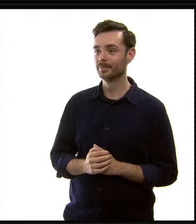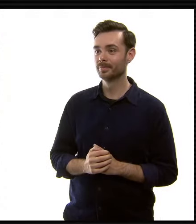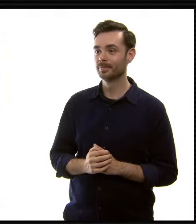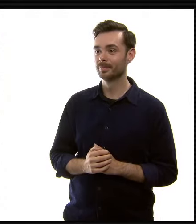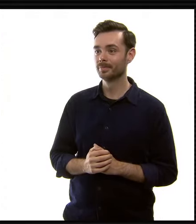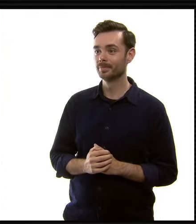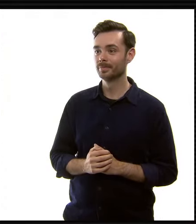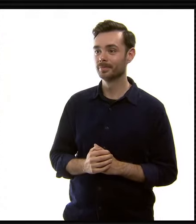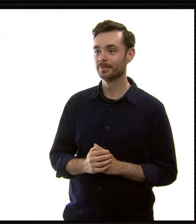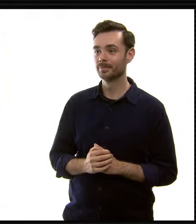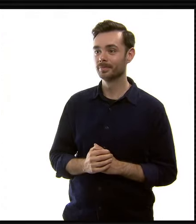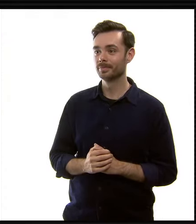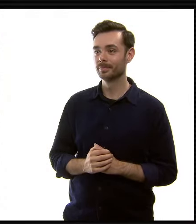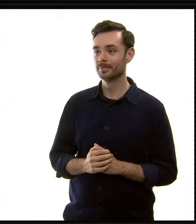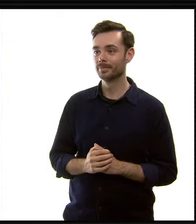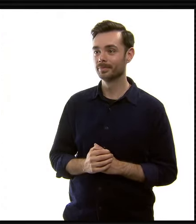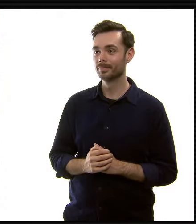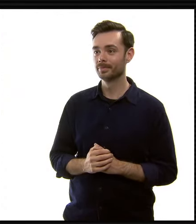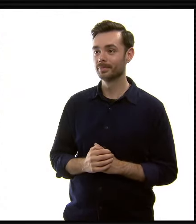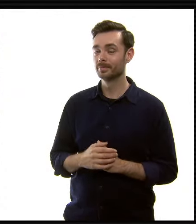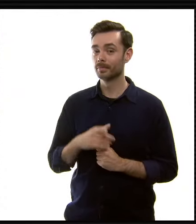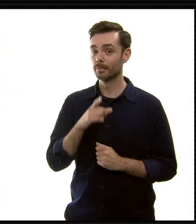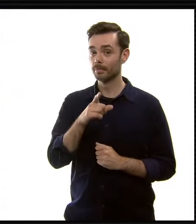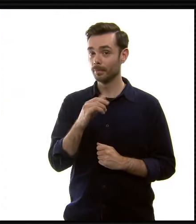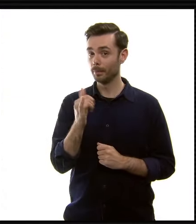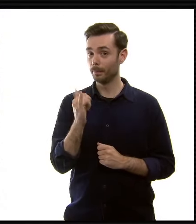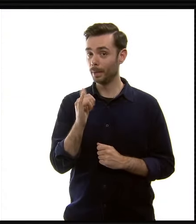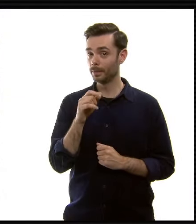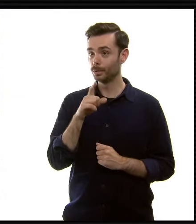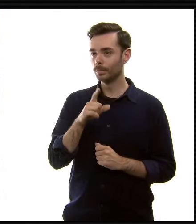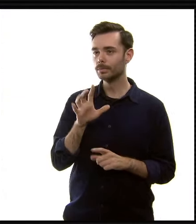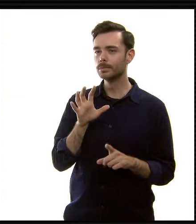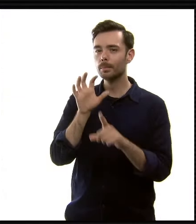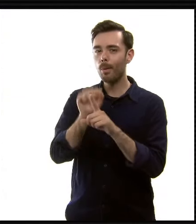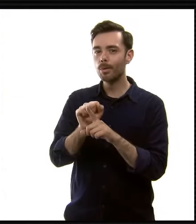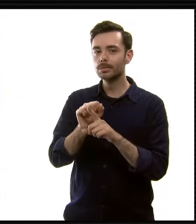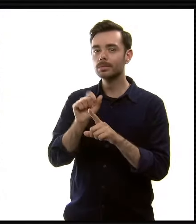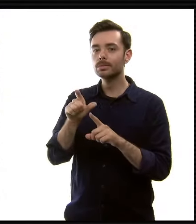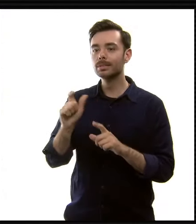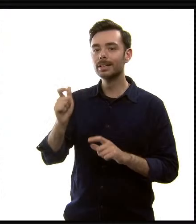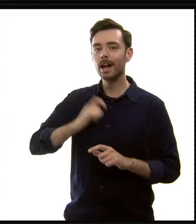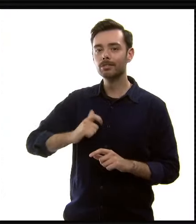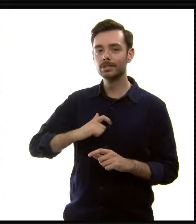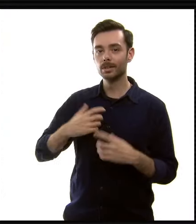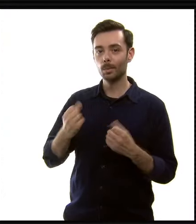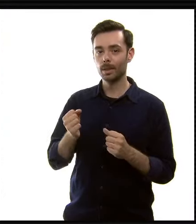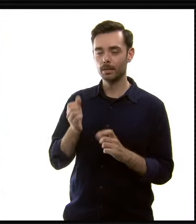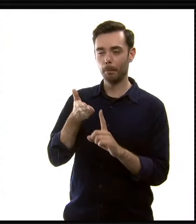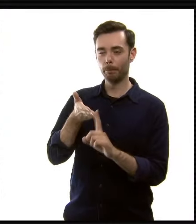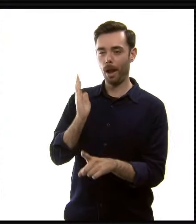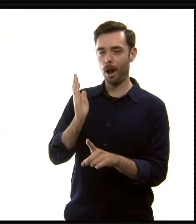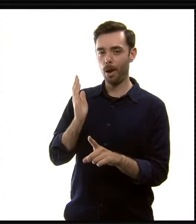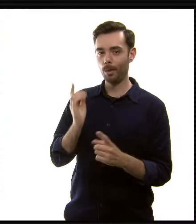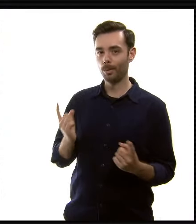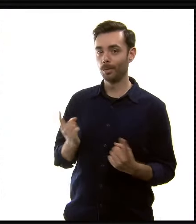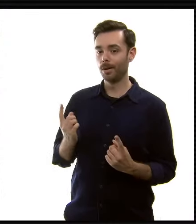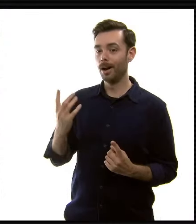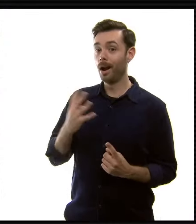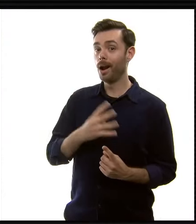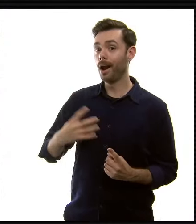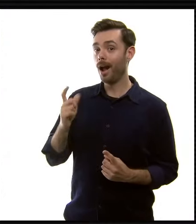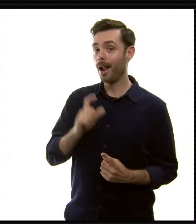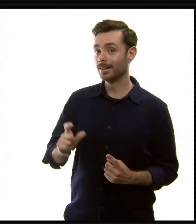sporting strip with highly recognizable colors, don't panic unless it's a happy panic, which I'm sure is something somewhere. Get ready to